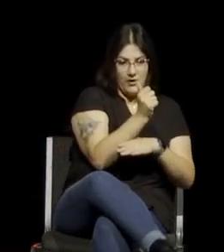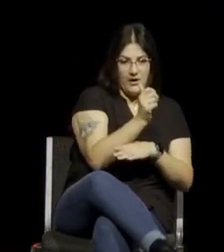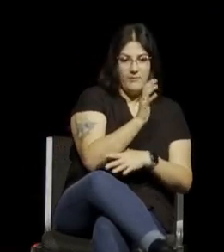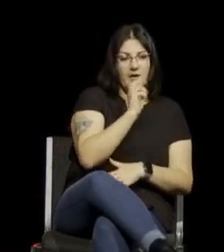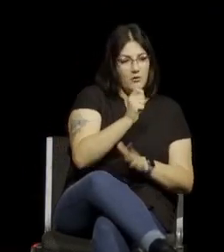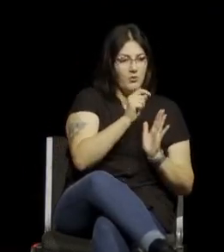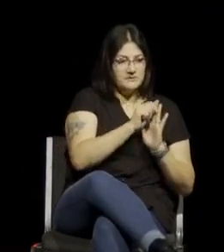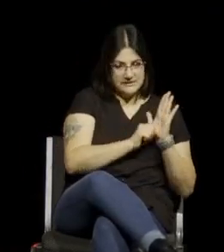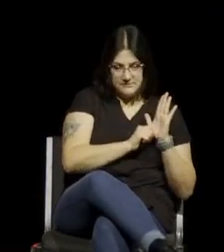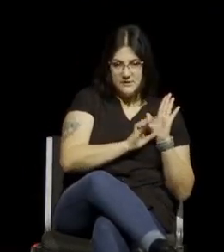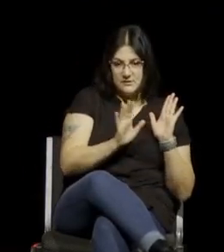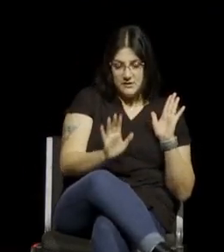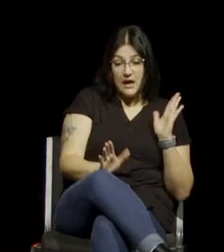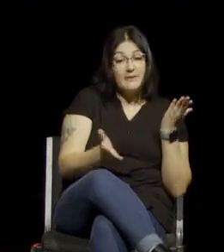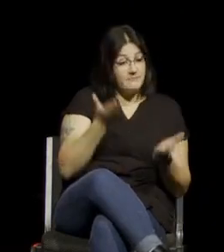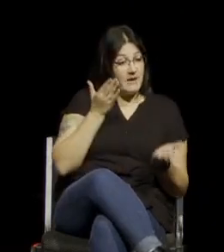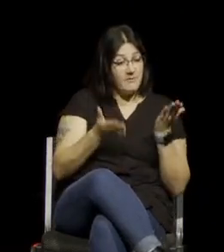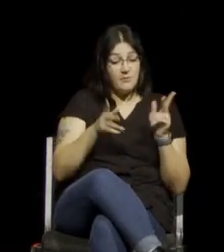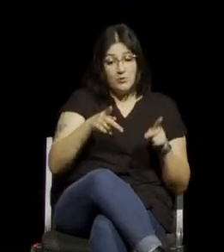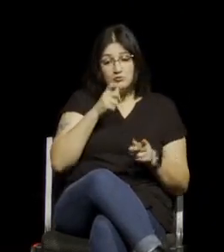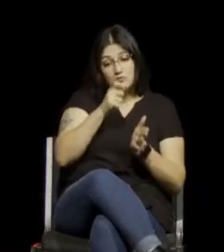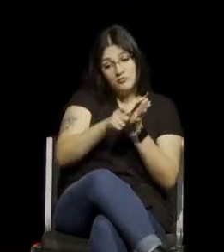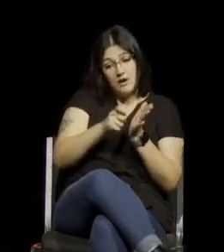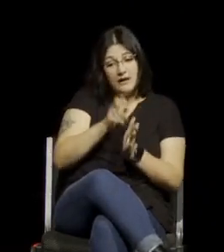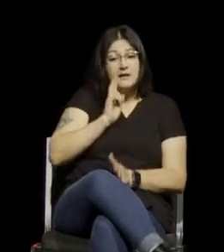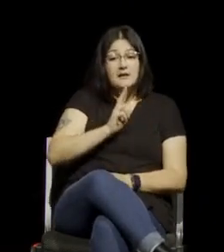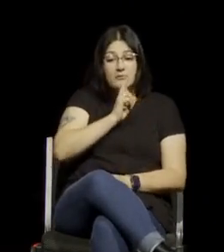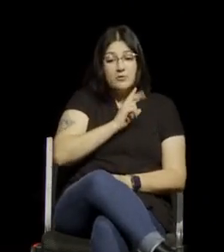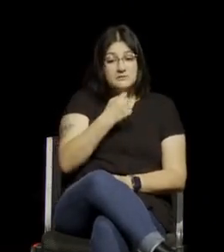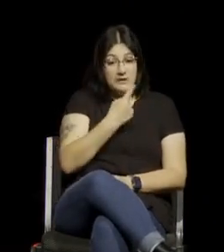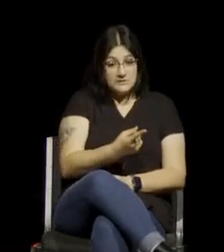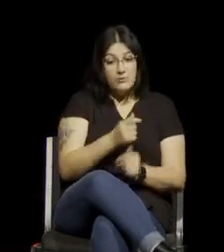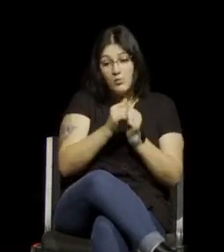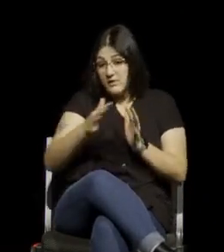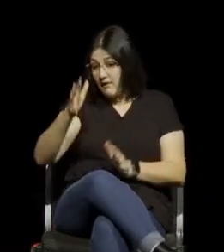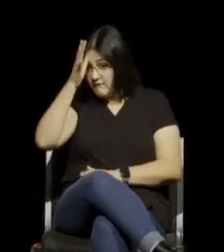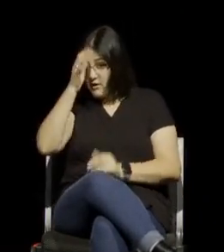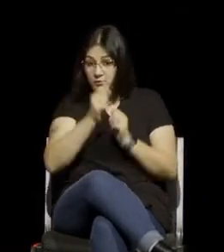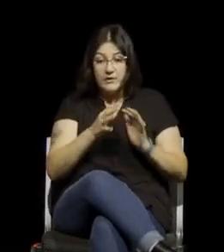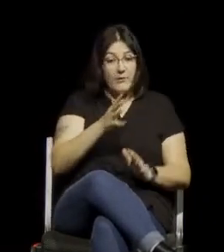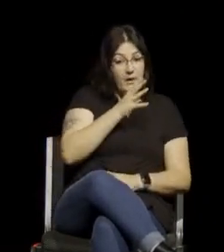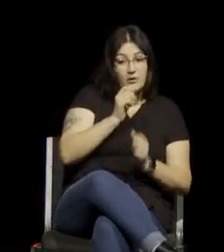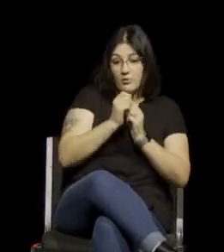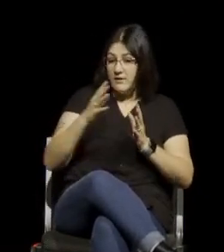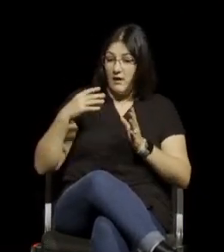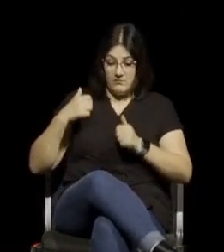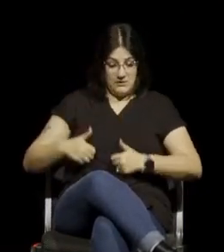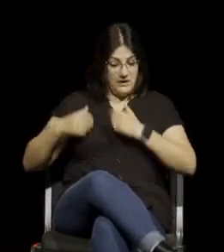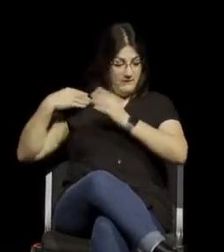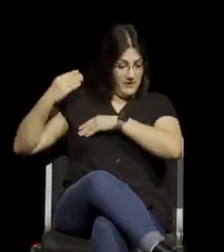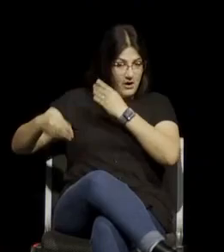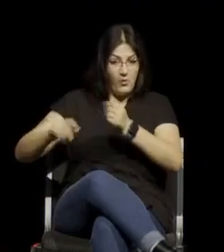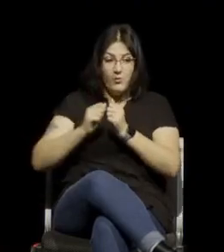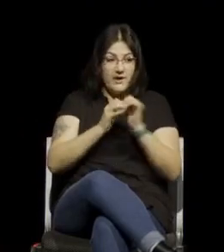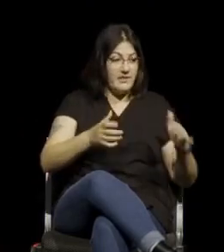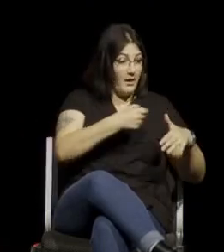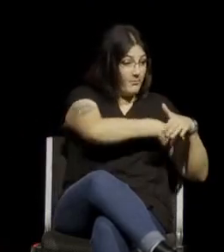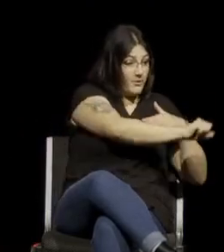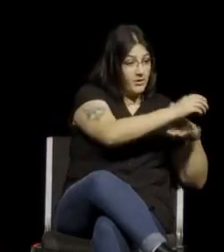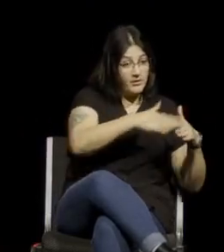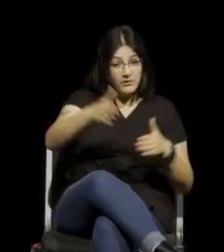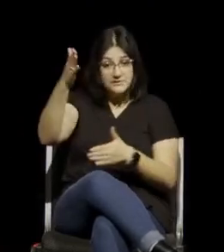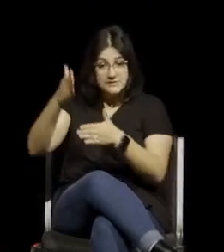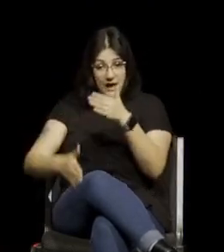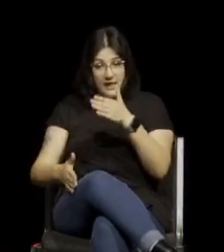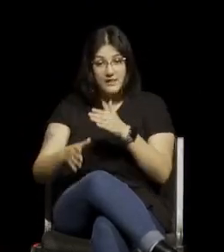Testament. And maybe the author of Hebrews gives credit to that, without father or mother, without genealogy, without beginning of days or end of